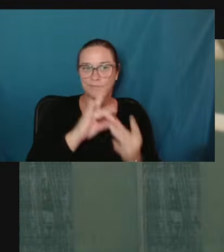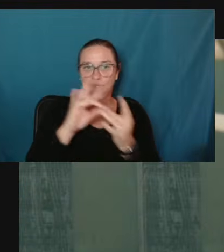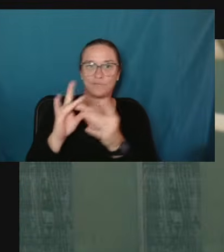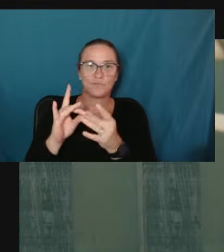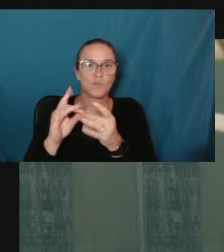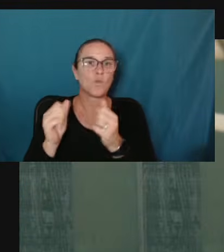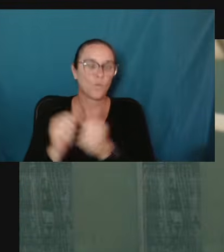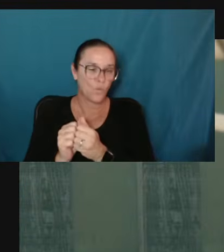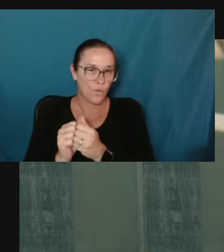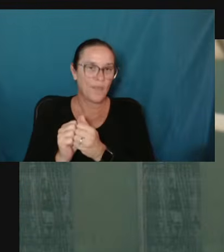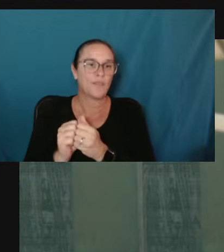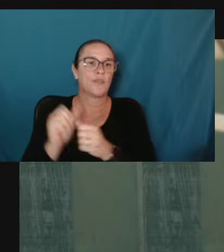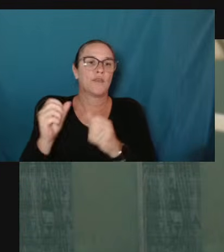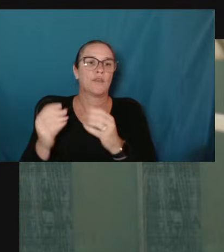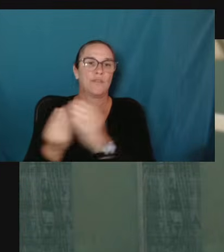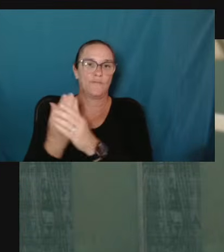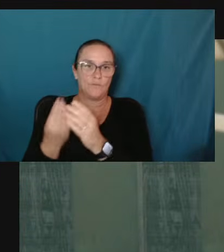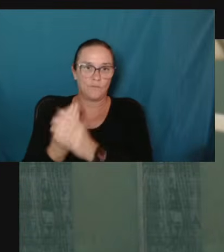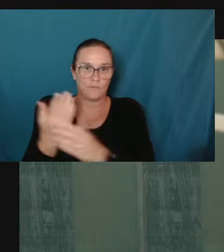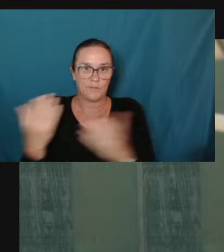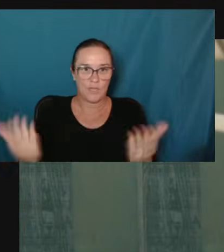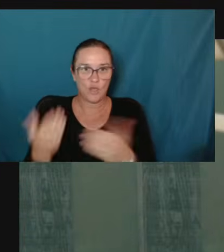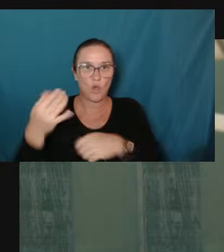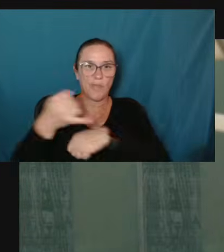things work on these islands.